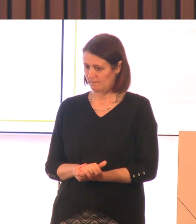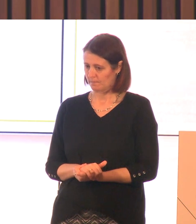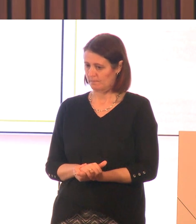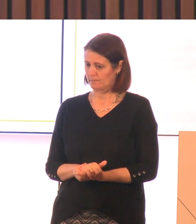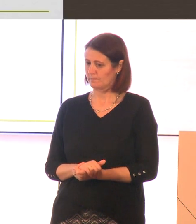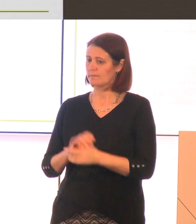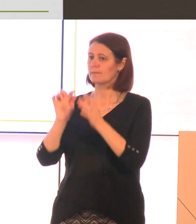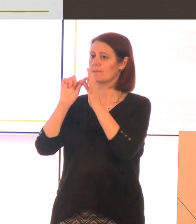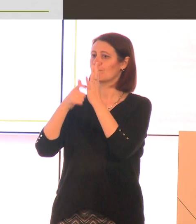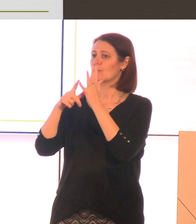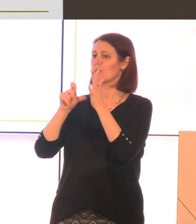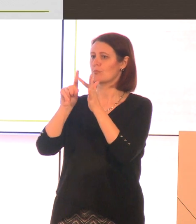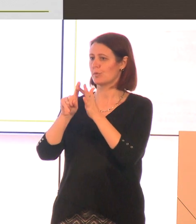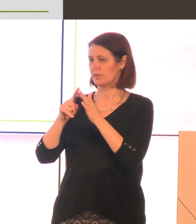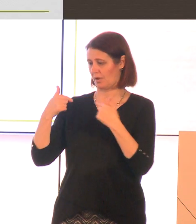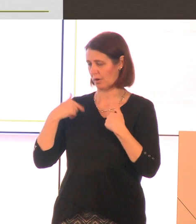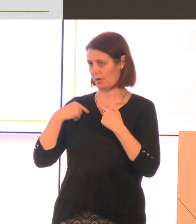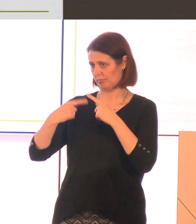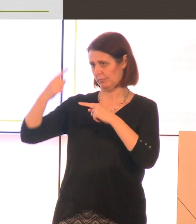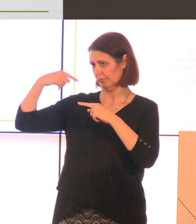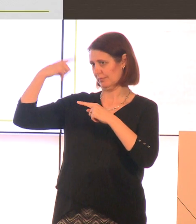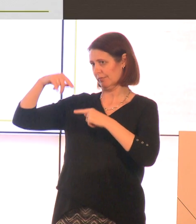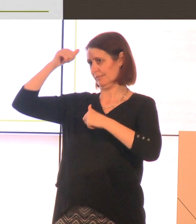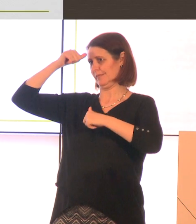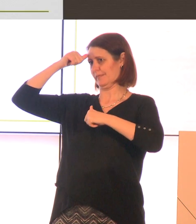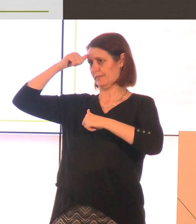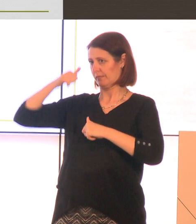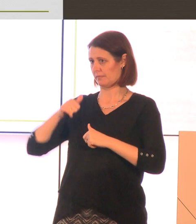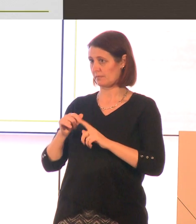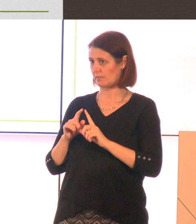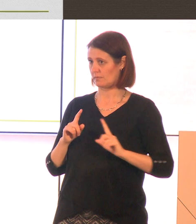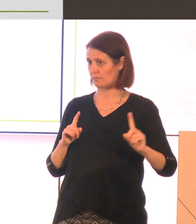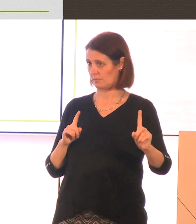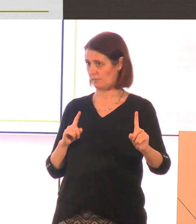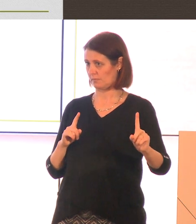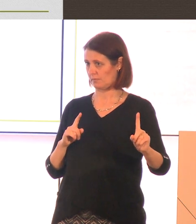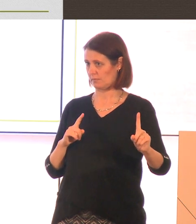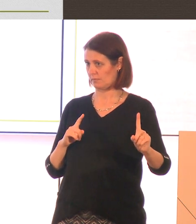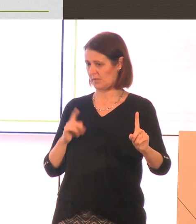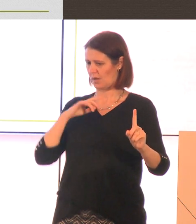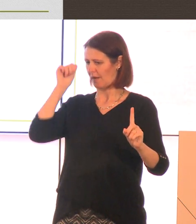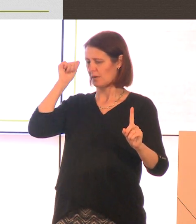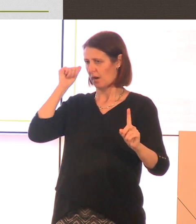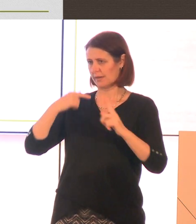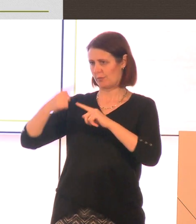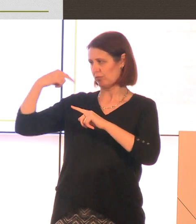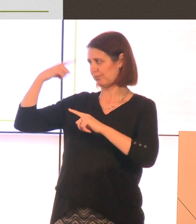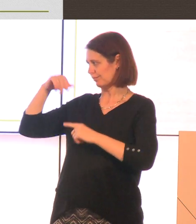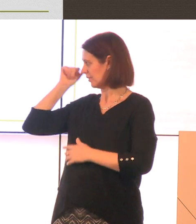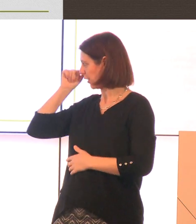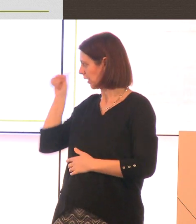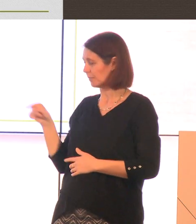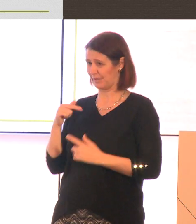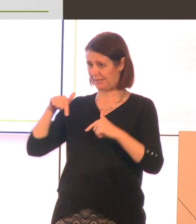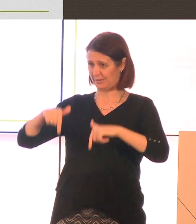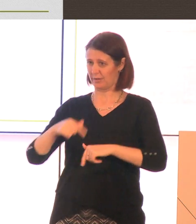Now, Bruce and I go back a few years. First time I heard Bruce speak, I'd known Bruce for a few years before this, but the first time I heard Bruce speak was here